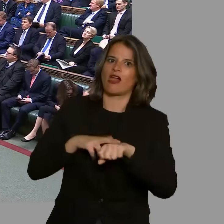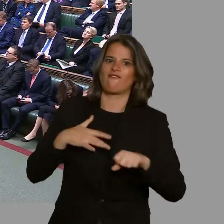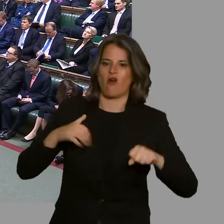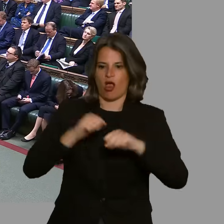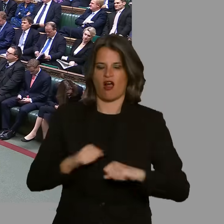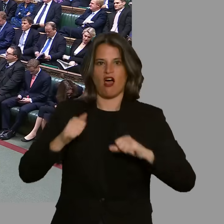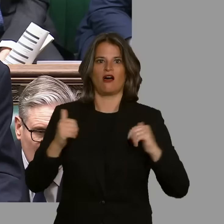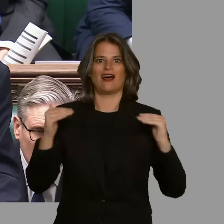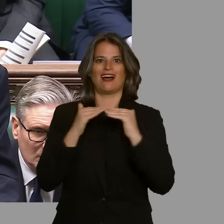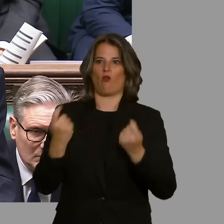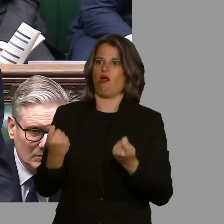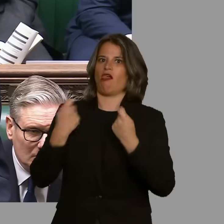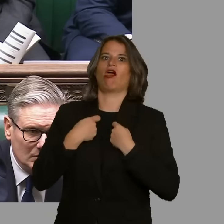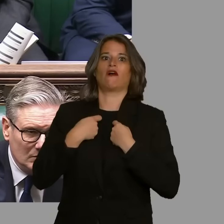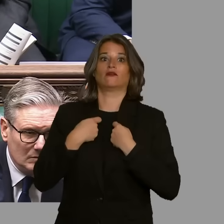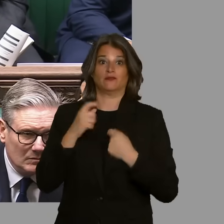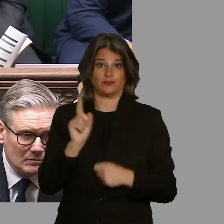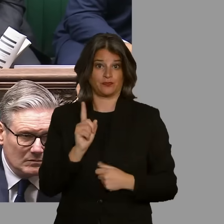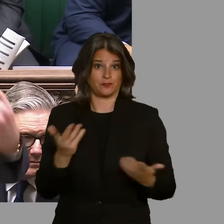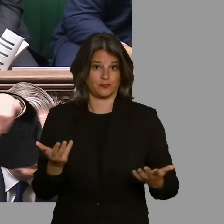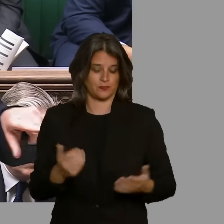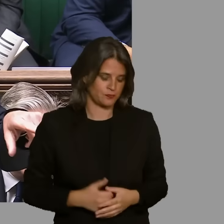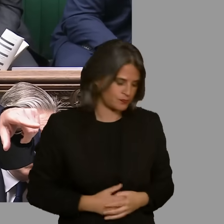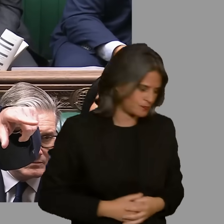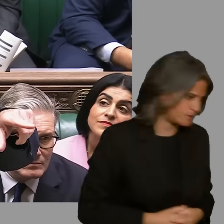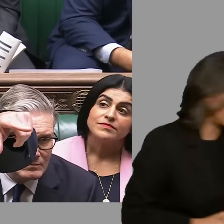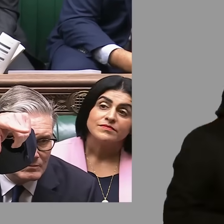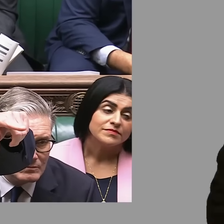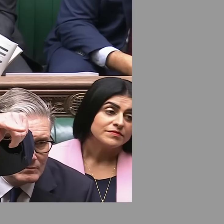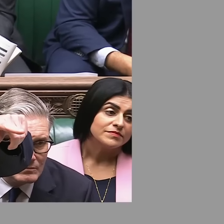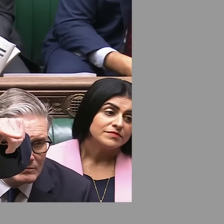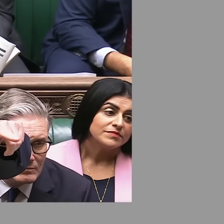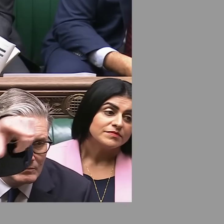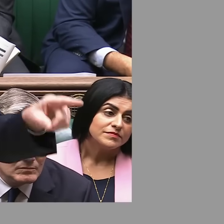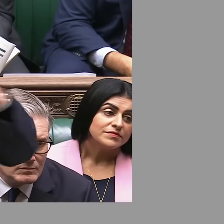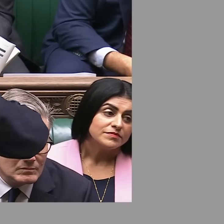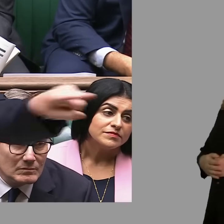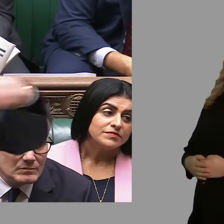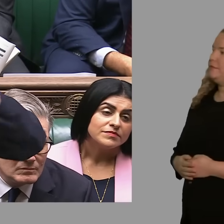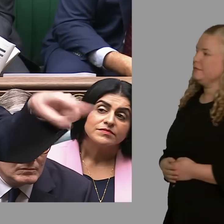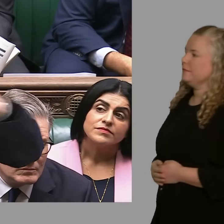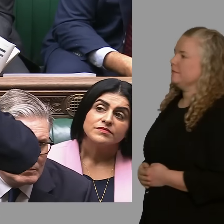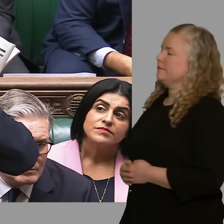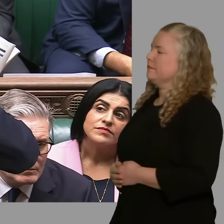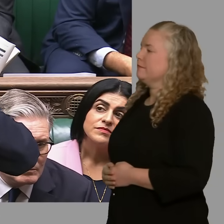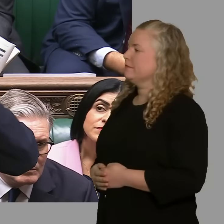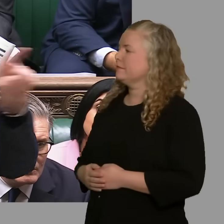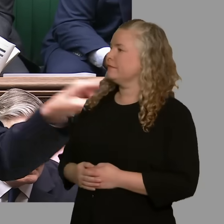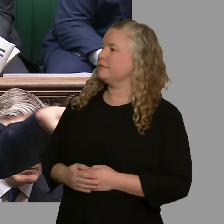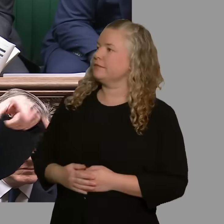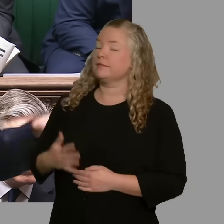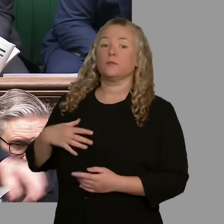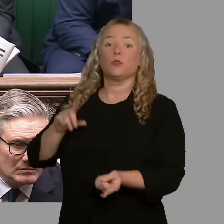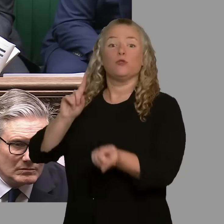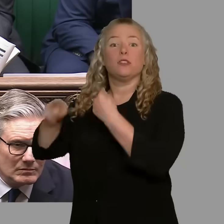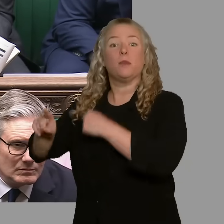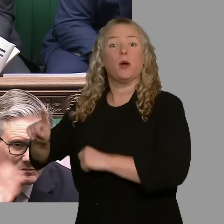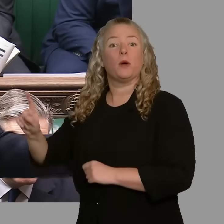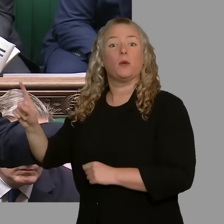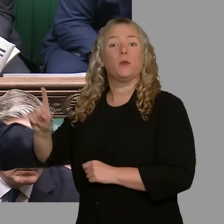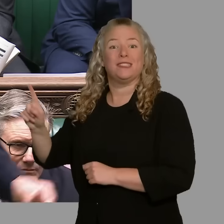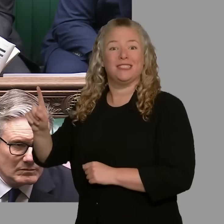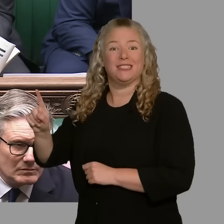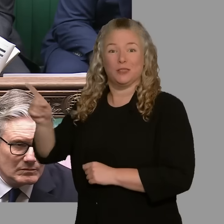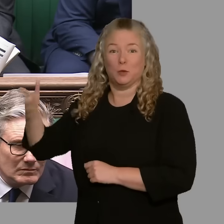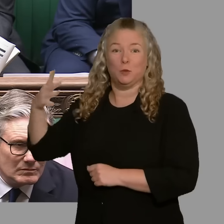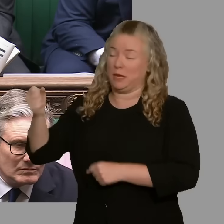who advocated that we should leave the European Union, this is the consequence of it, because you had an open border, 2 different